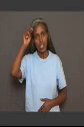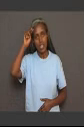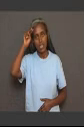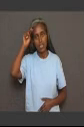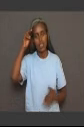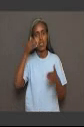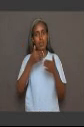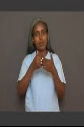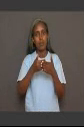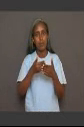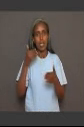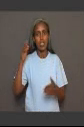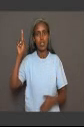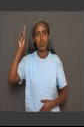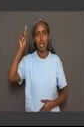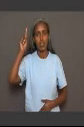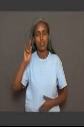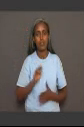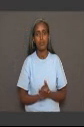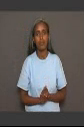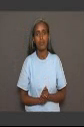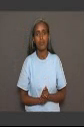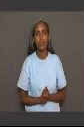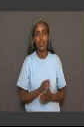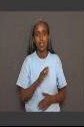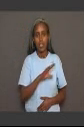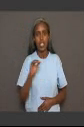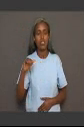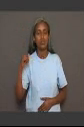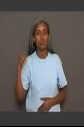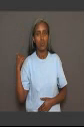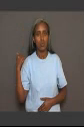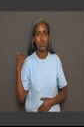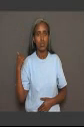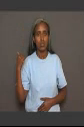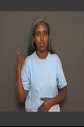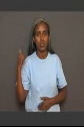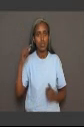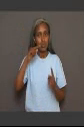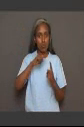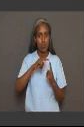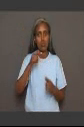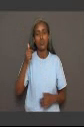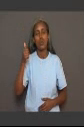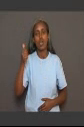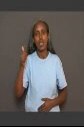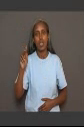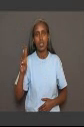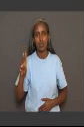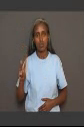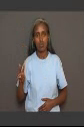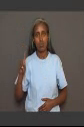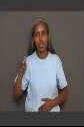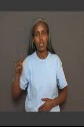of n minus 1 and so on to a